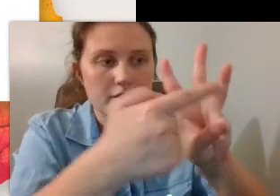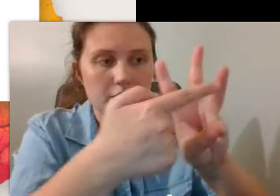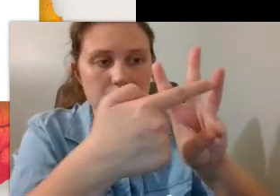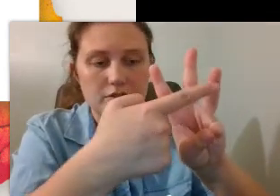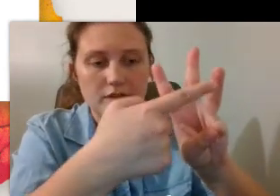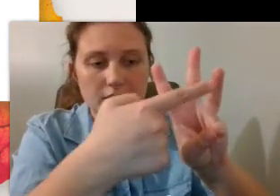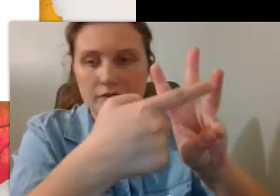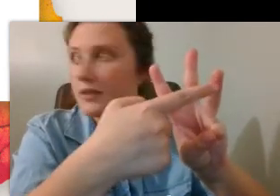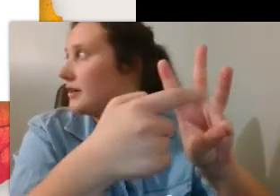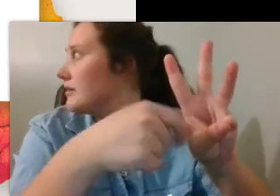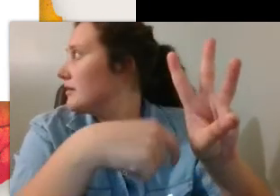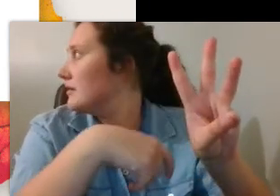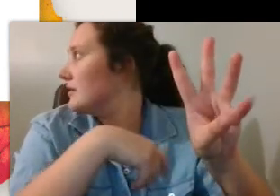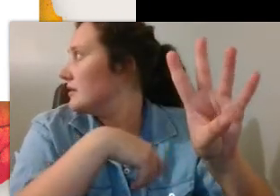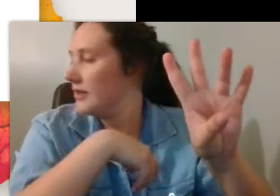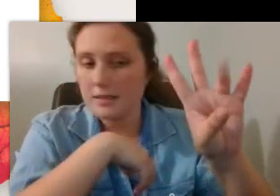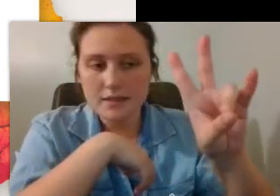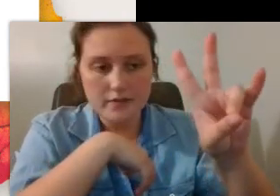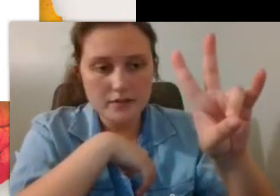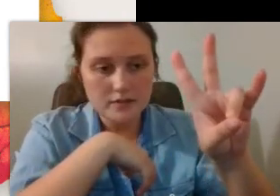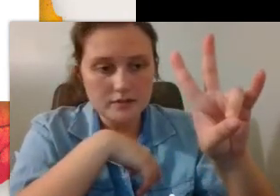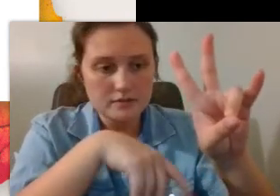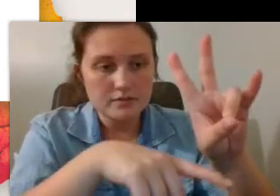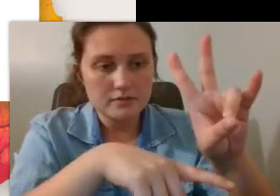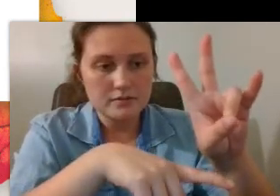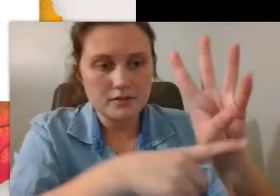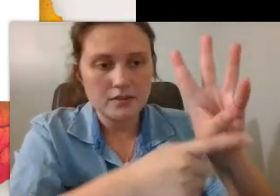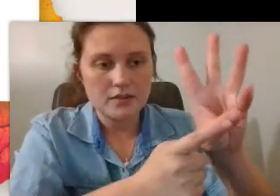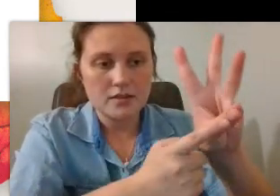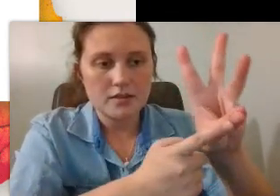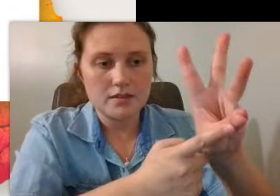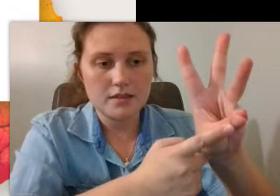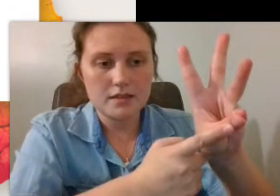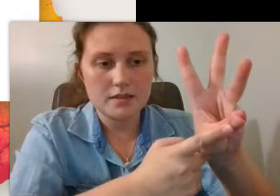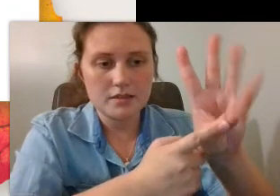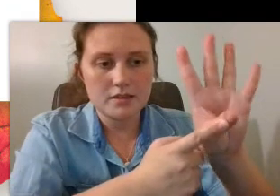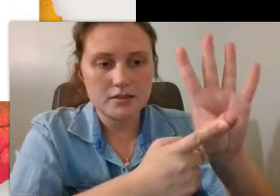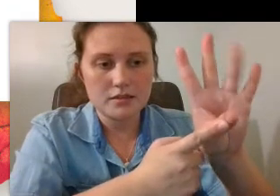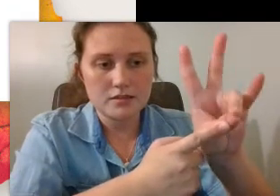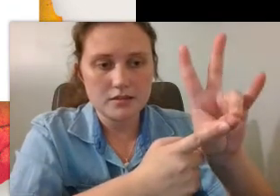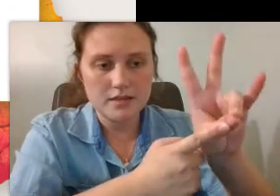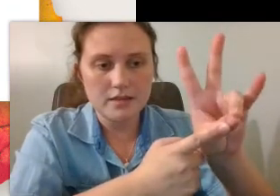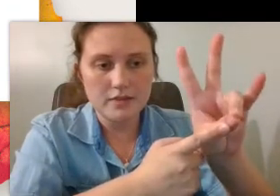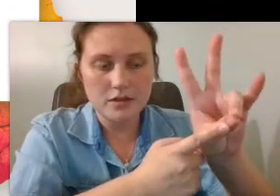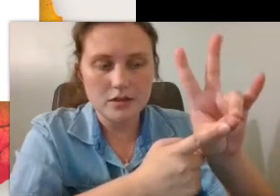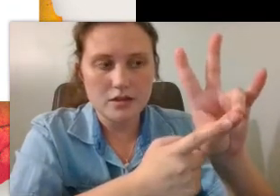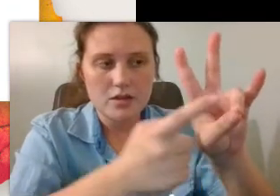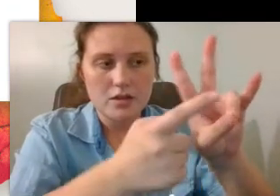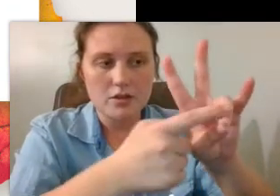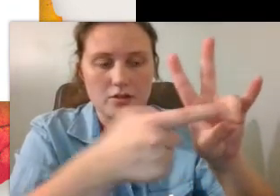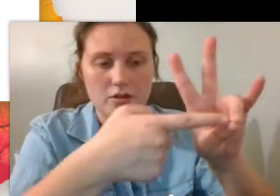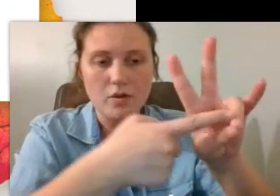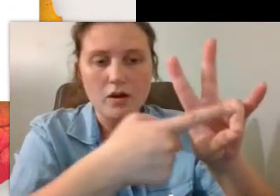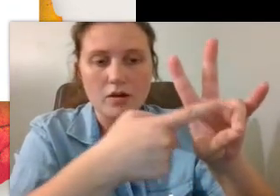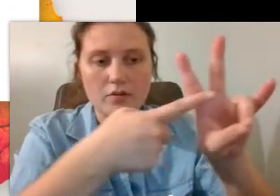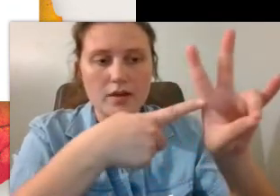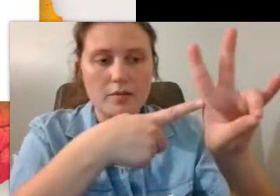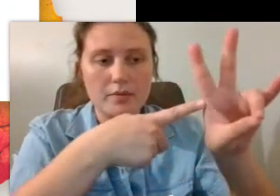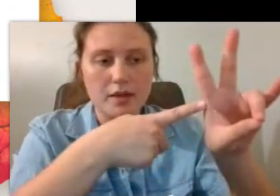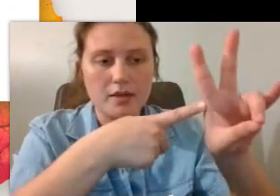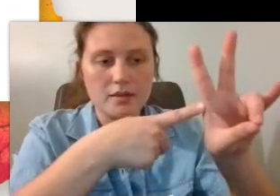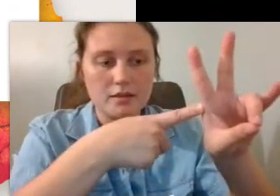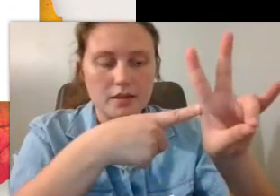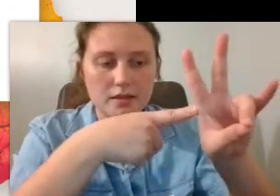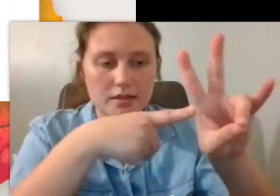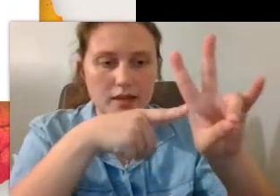7, you just do the next finger. So that's 7, 6, 7. You're just going to go all the way